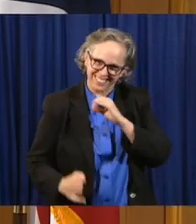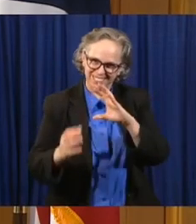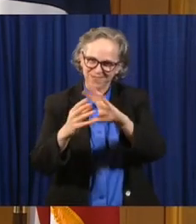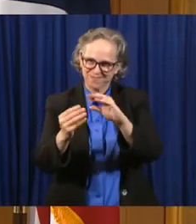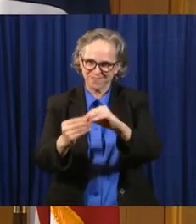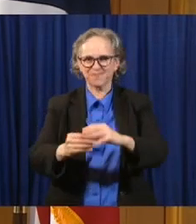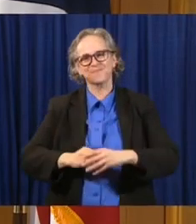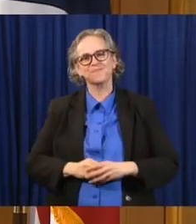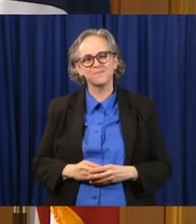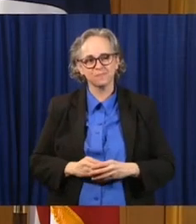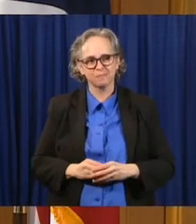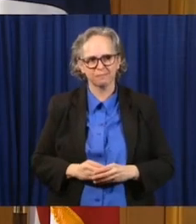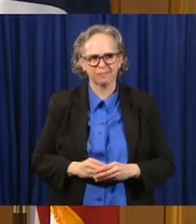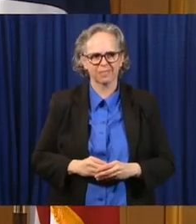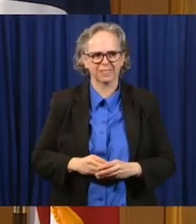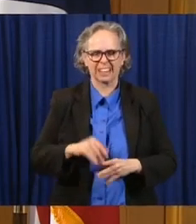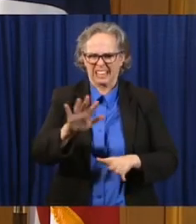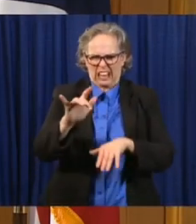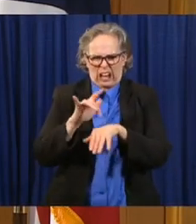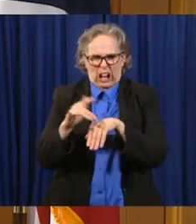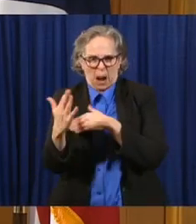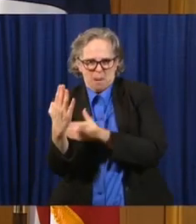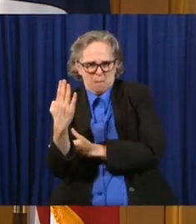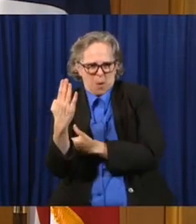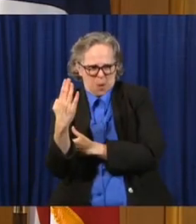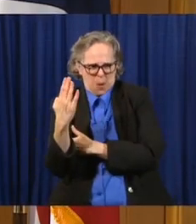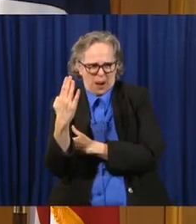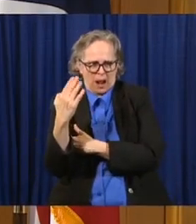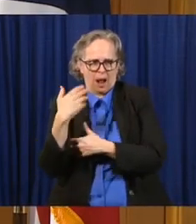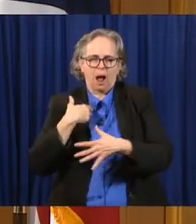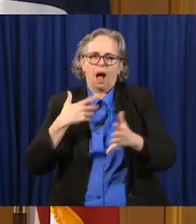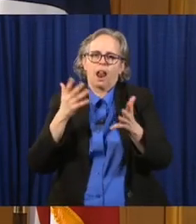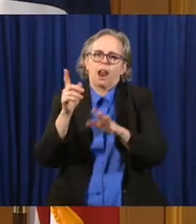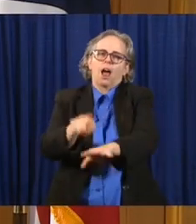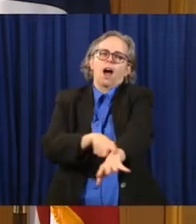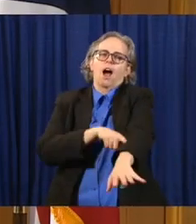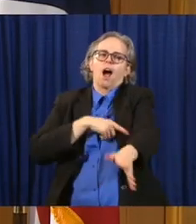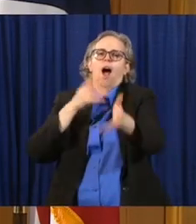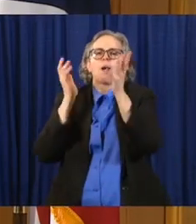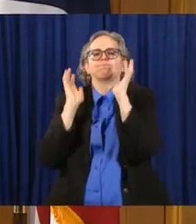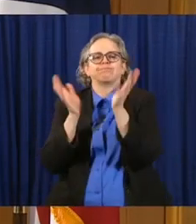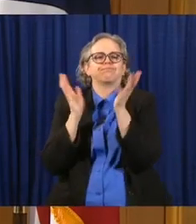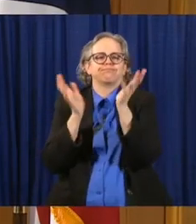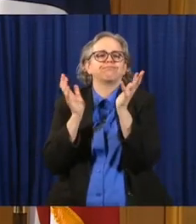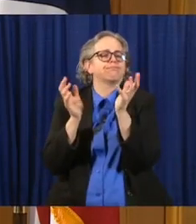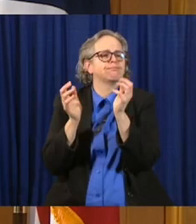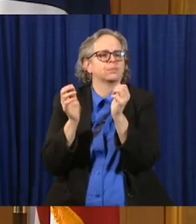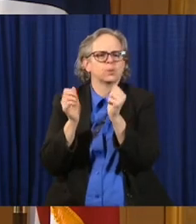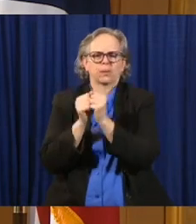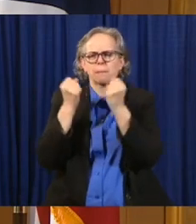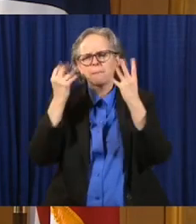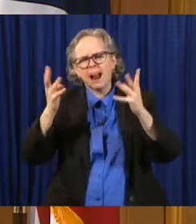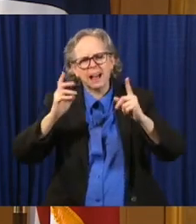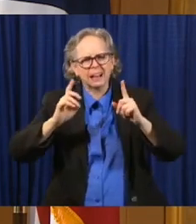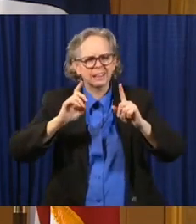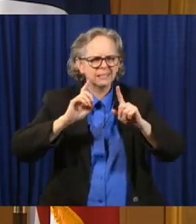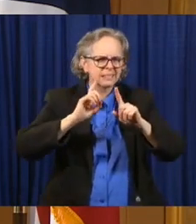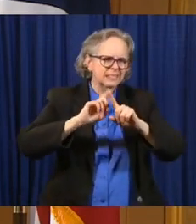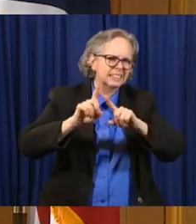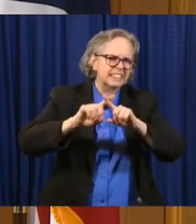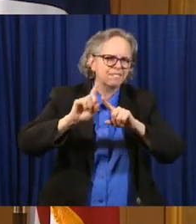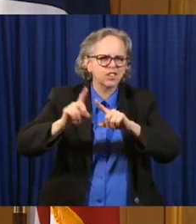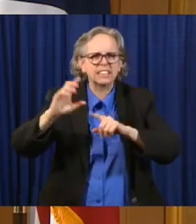Early this morning, I had a lengthy conference call with a number of